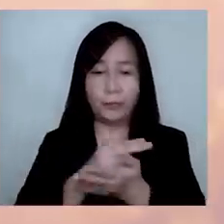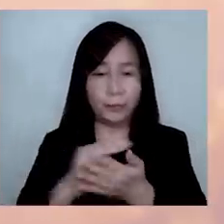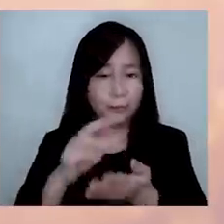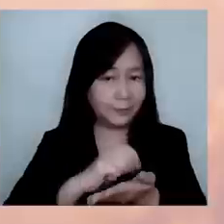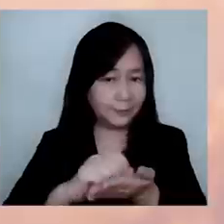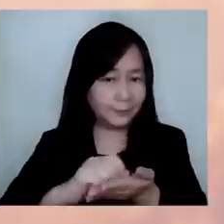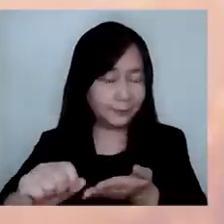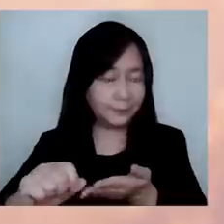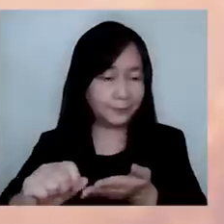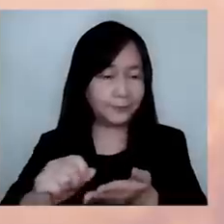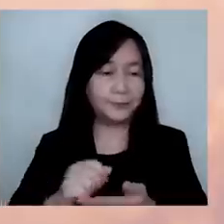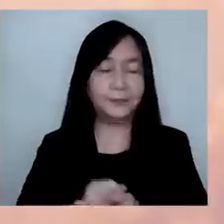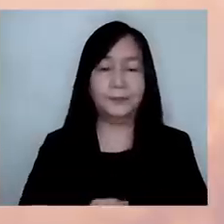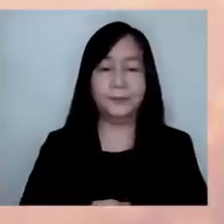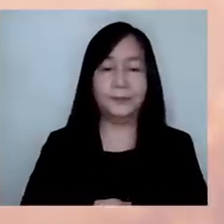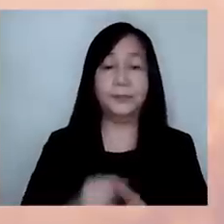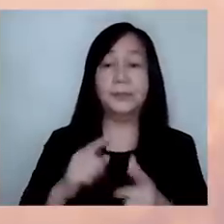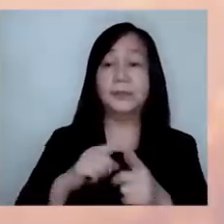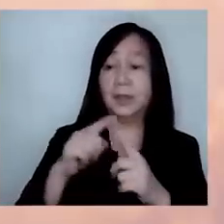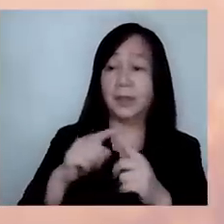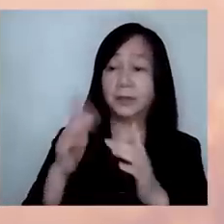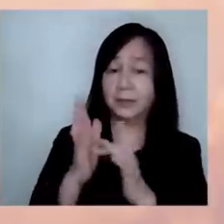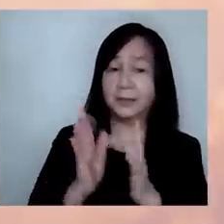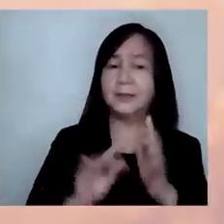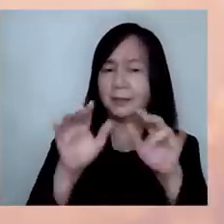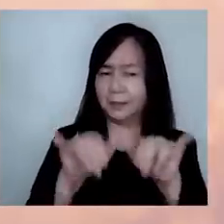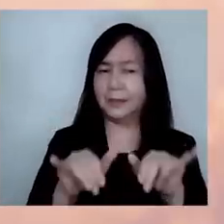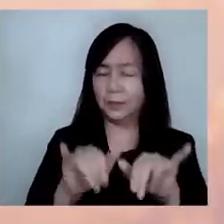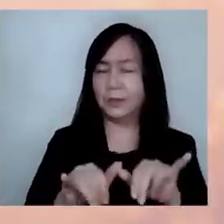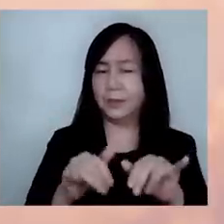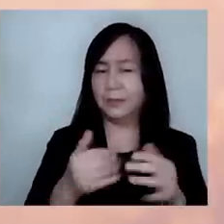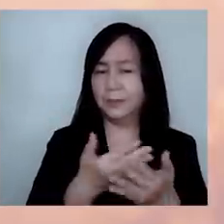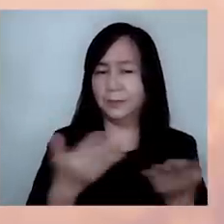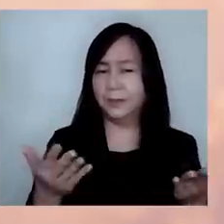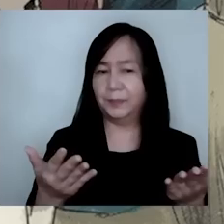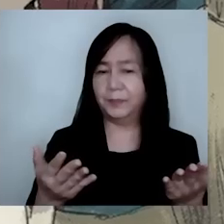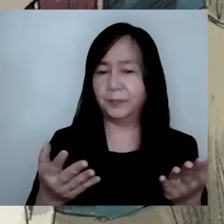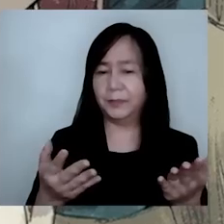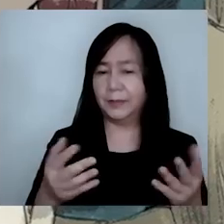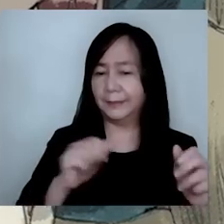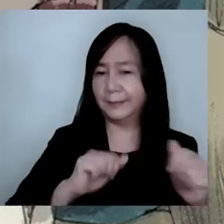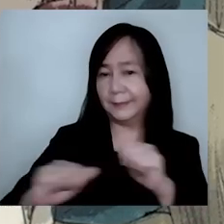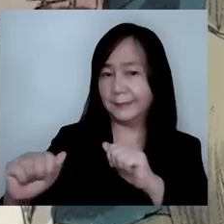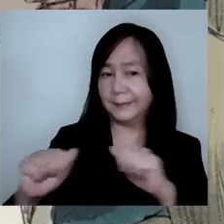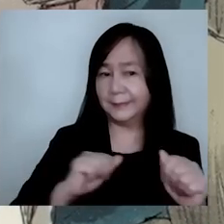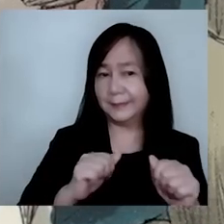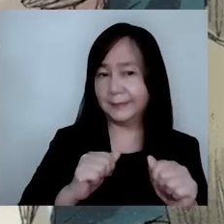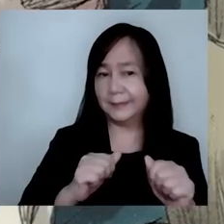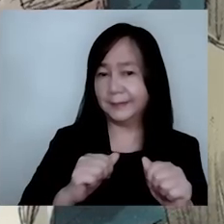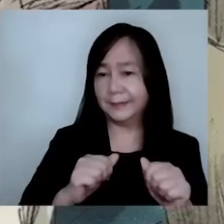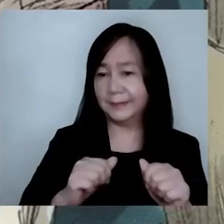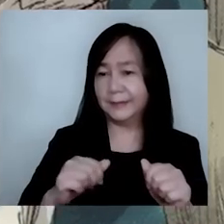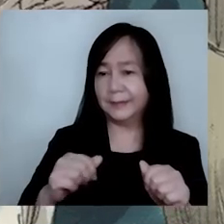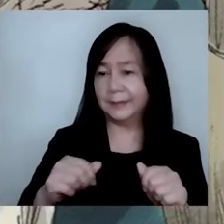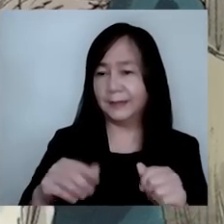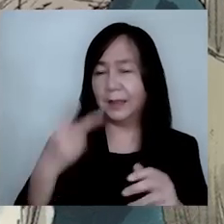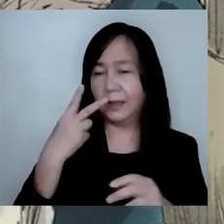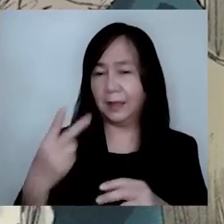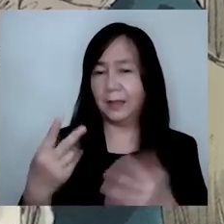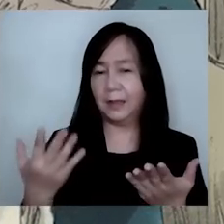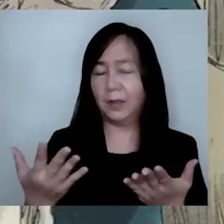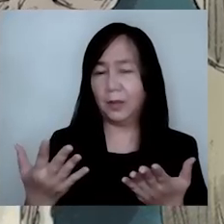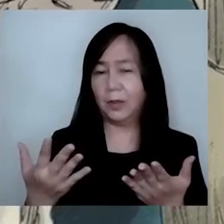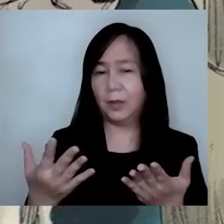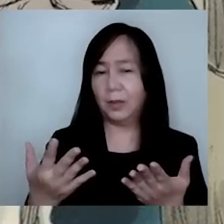then Jesus stayed with them and did The Familiar actions he took bread said the